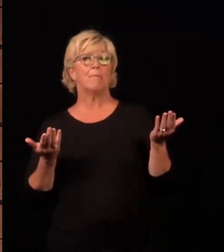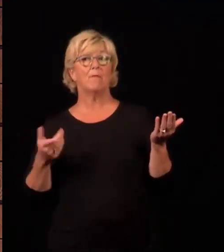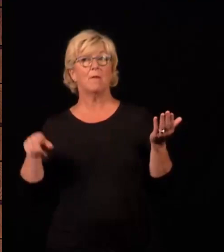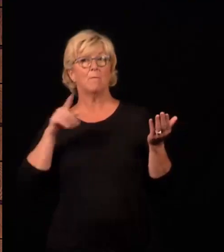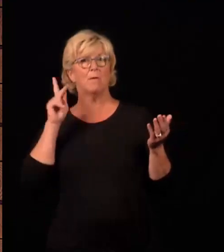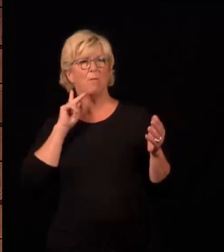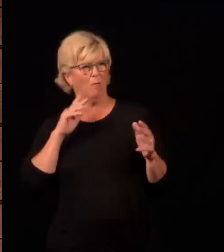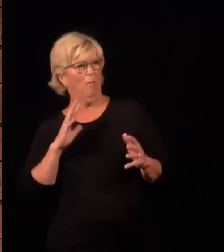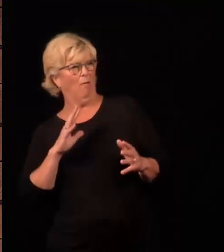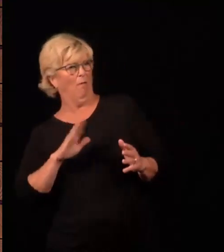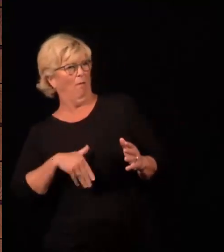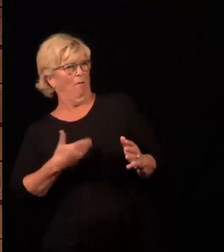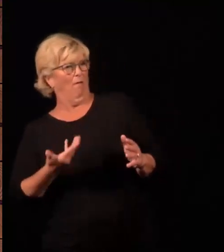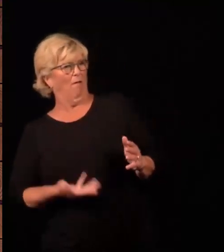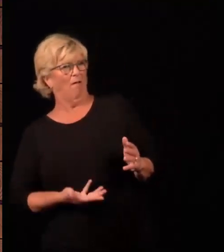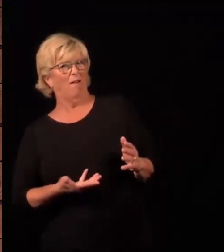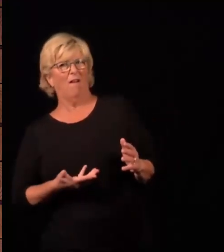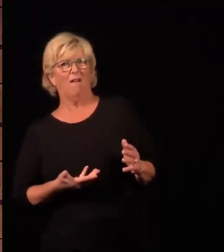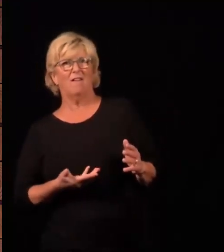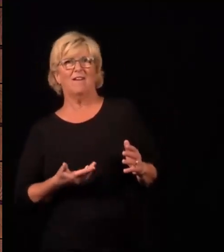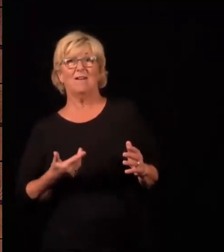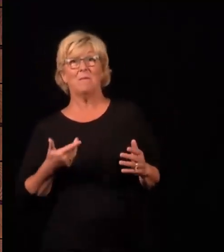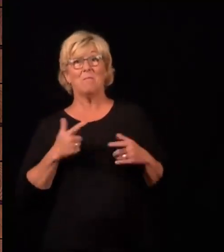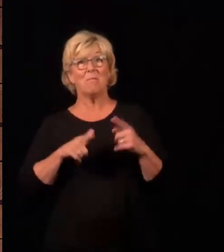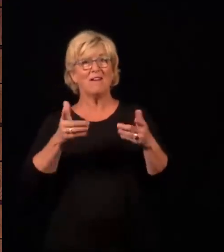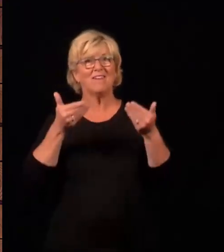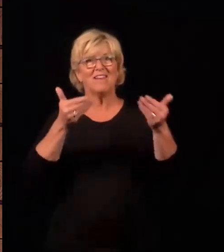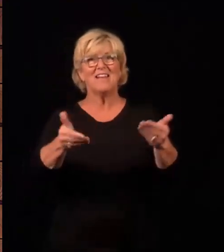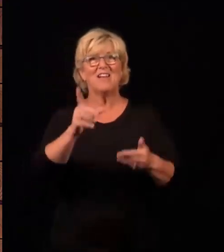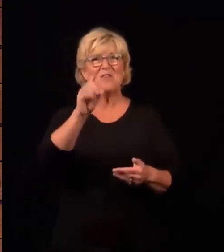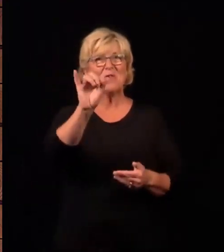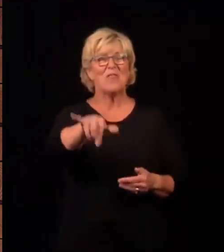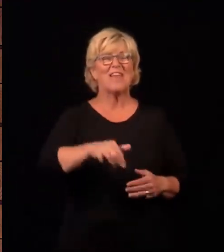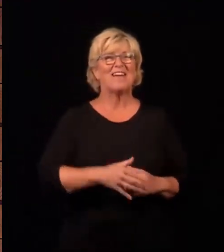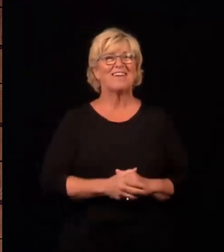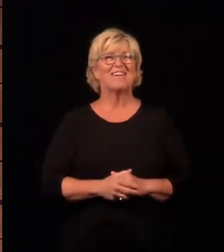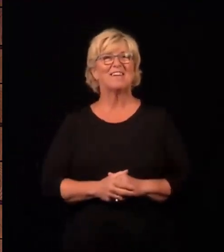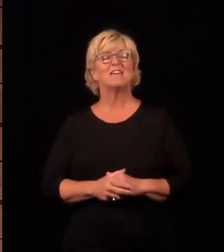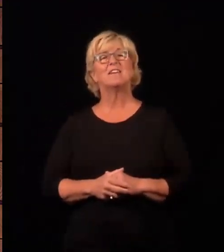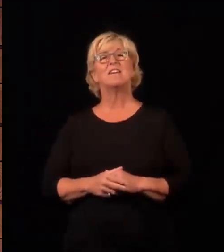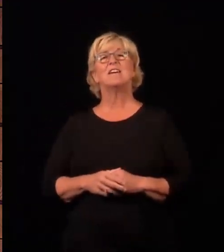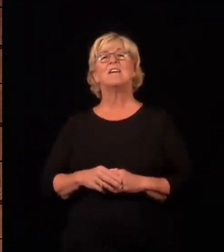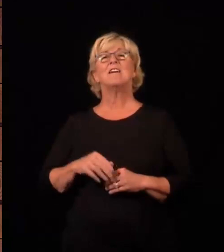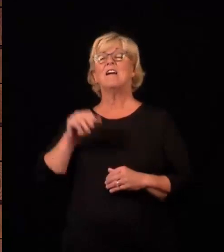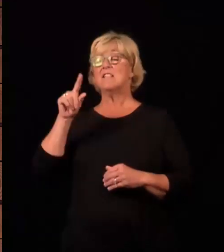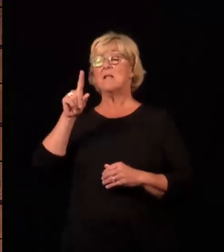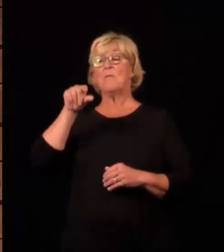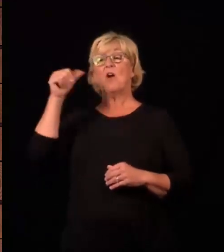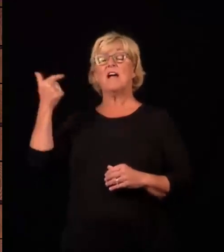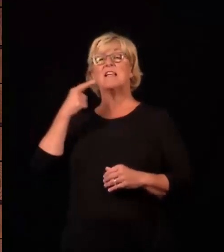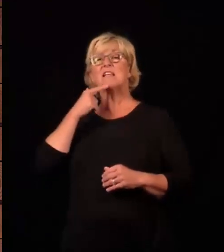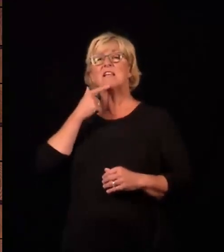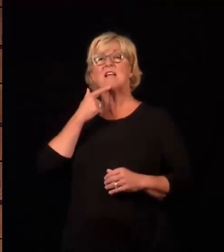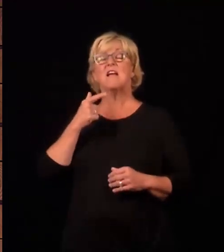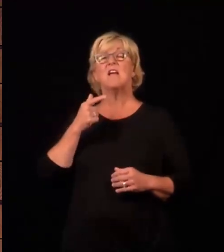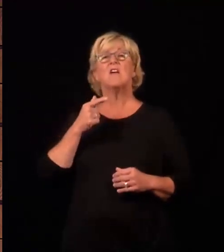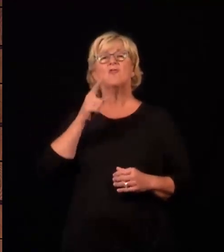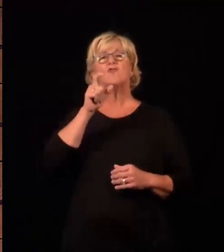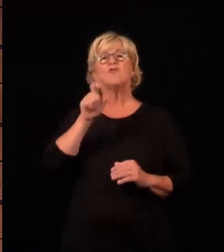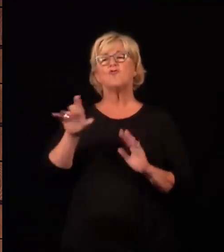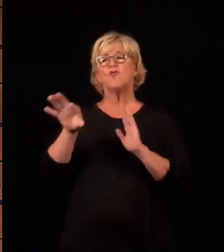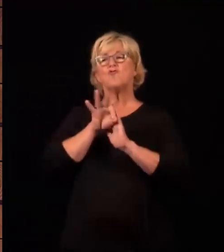some people upset. But that's what we should do. Thomas A. Kempis said it this way, choose rather to want